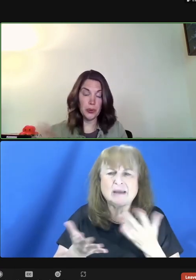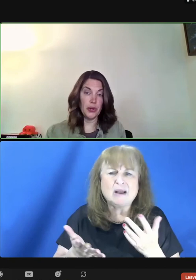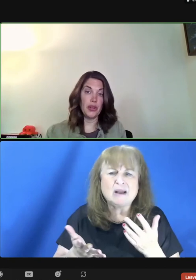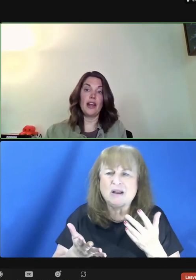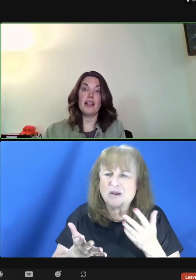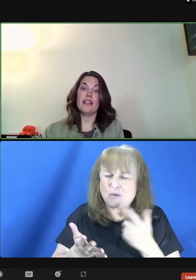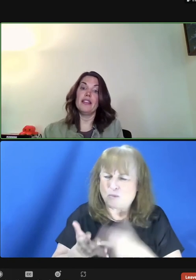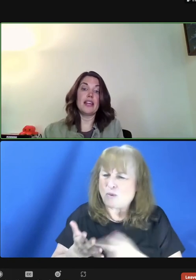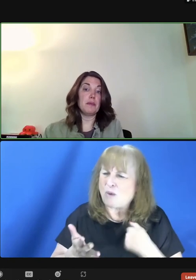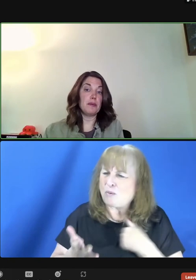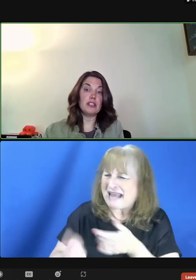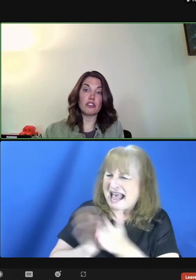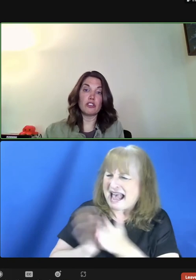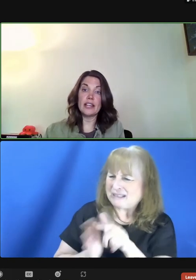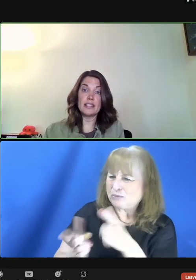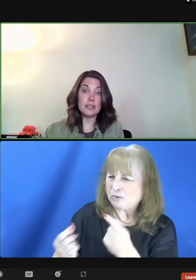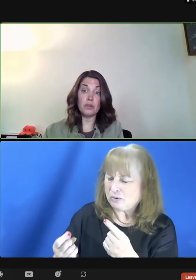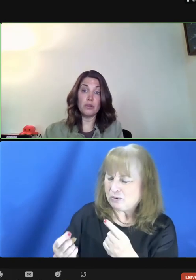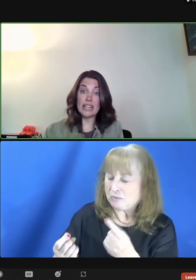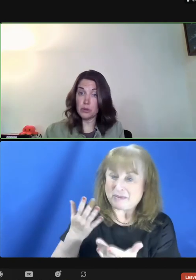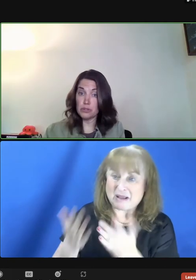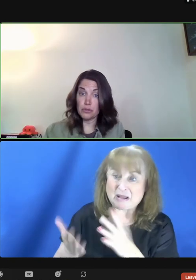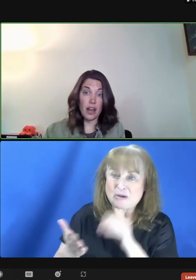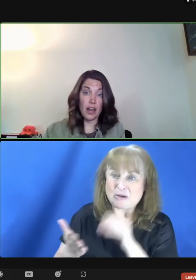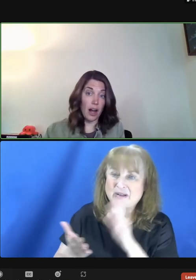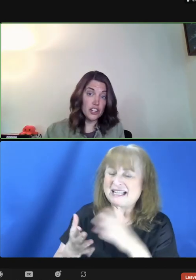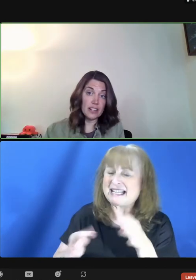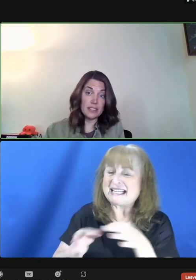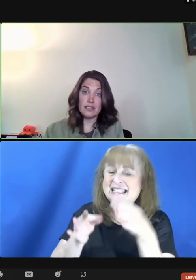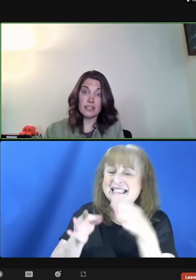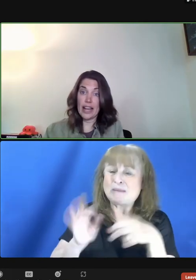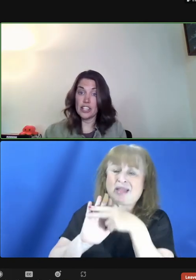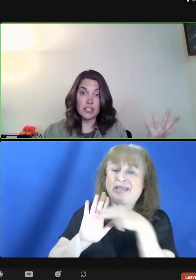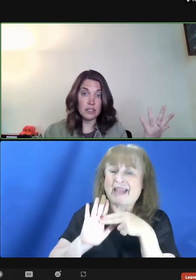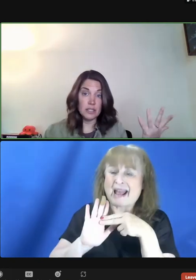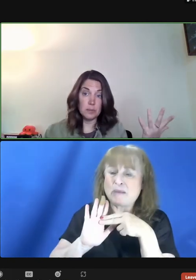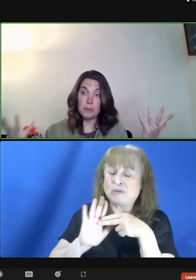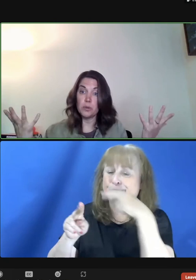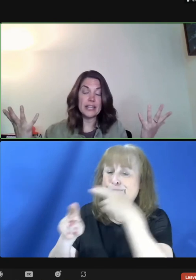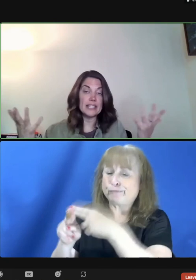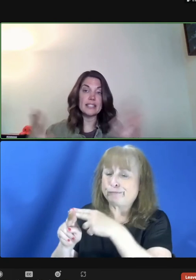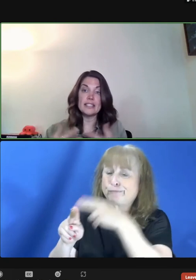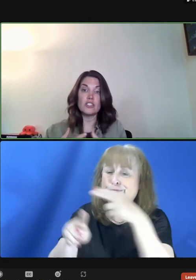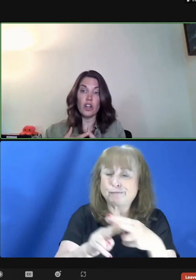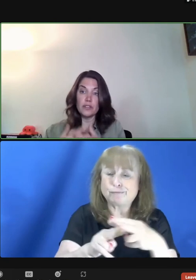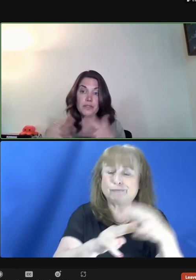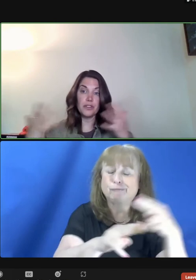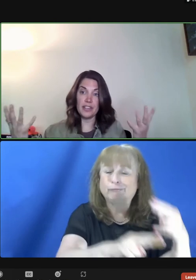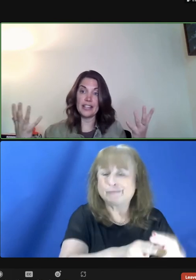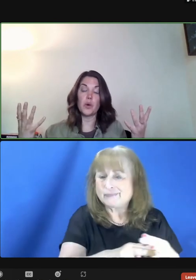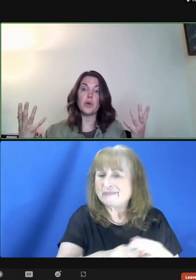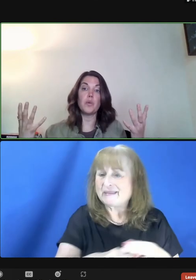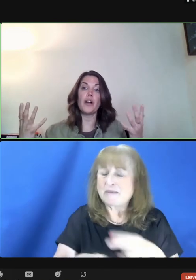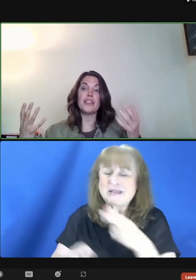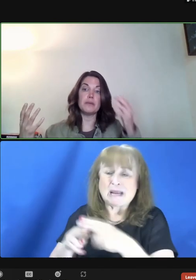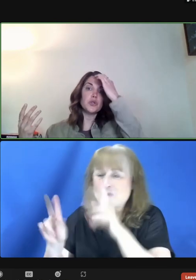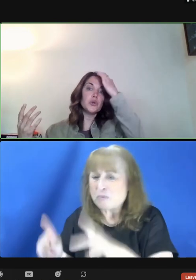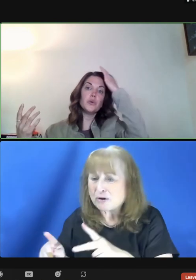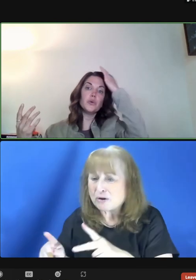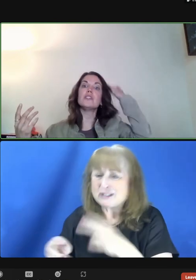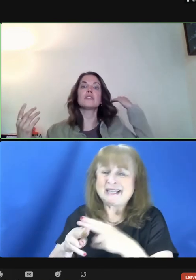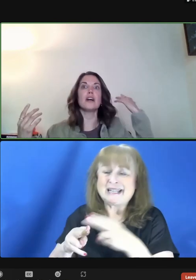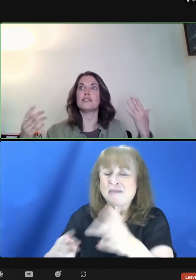do. They might be learning simple labels for the objects, actions, people, places, all of the things that we